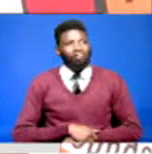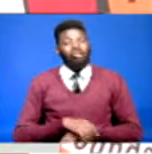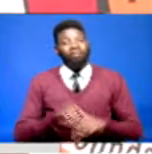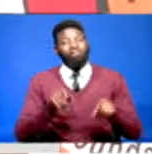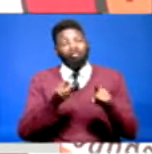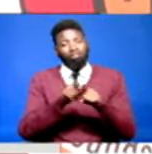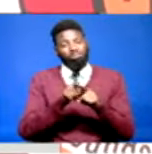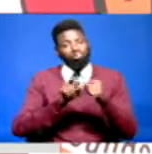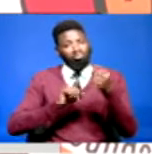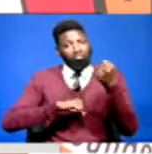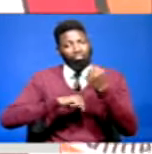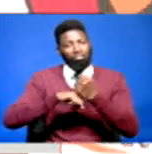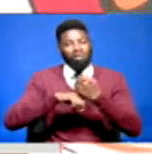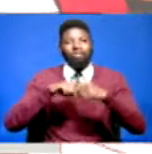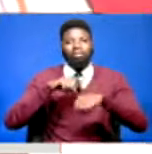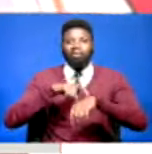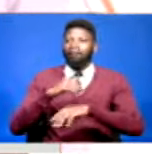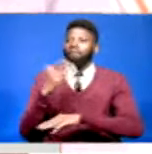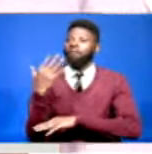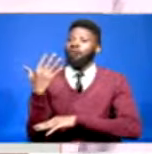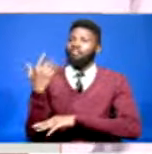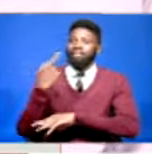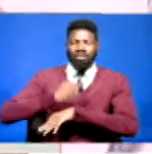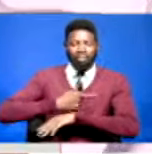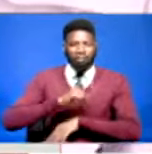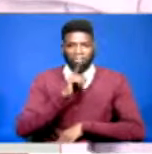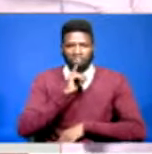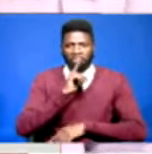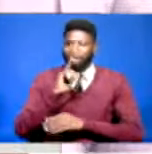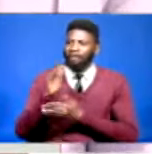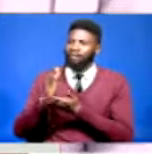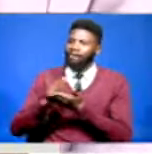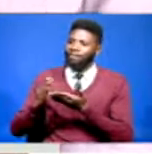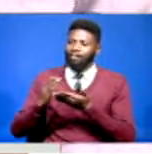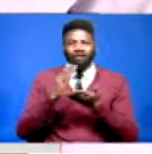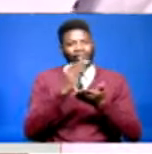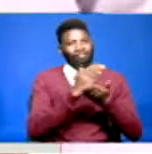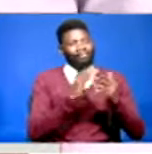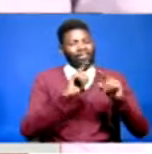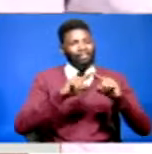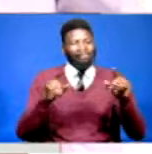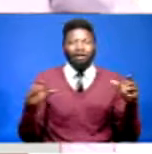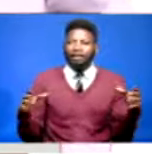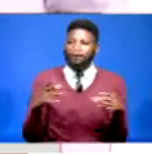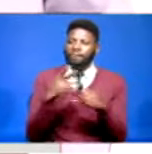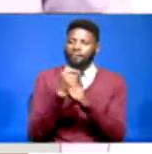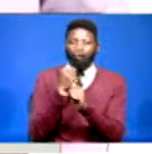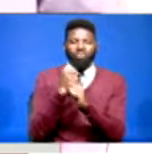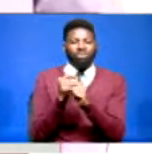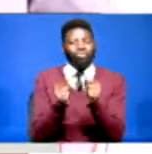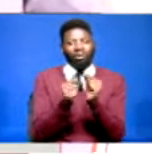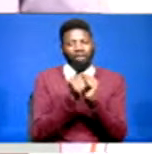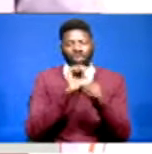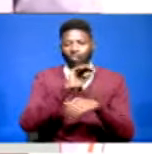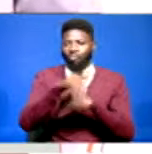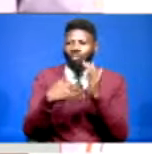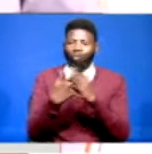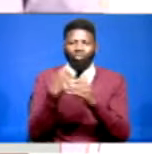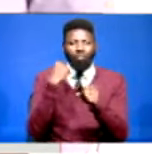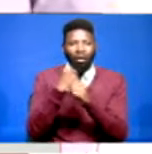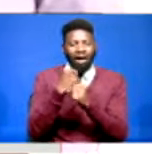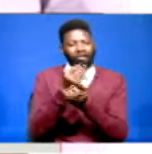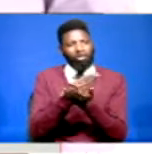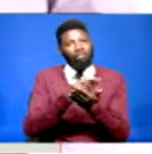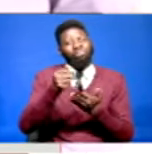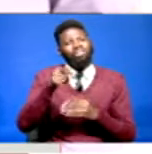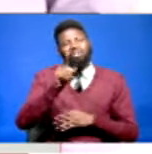this five-day convention a multi-sectoral approach in order to streamline all operations. If you could just tell us, what are some of the things that you're going to be doing